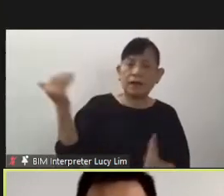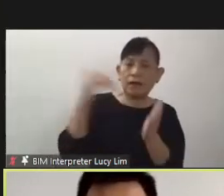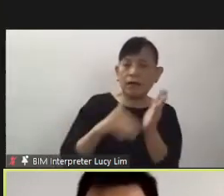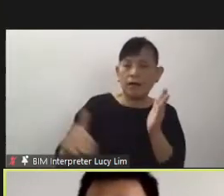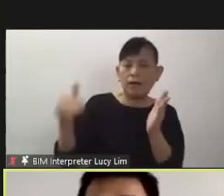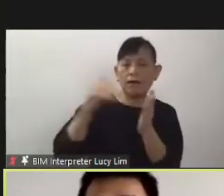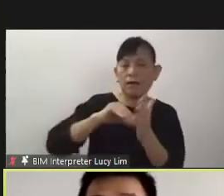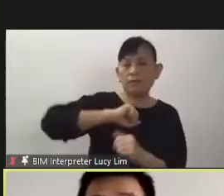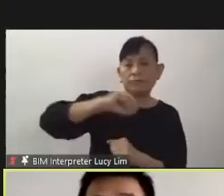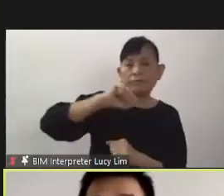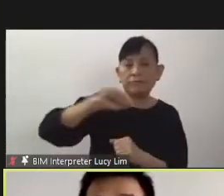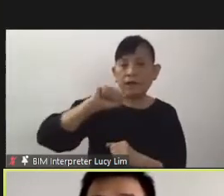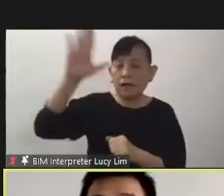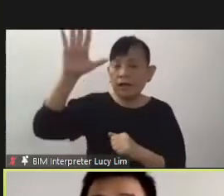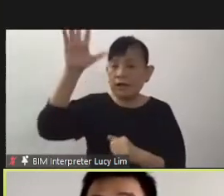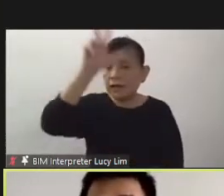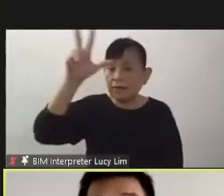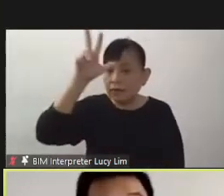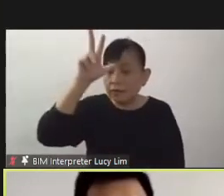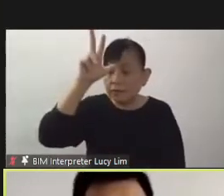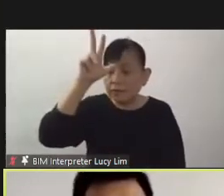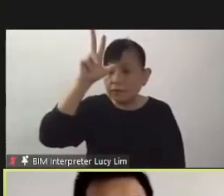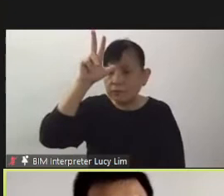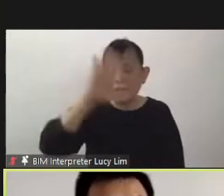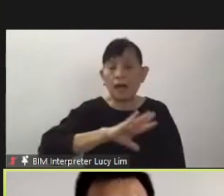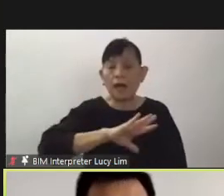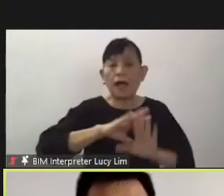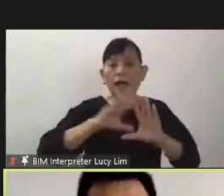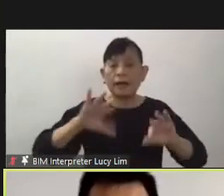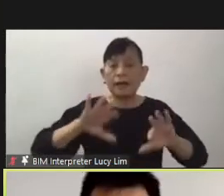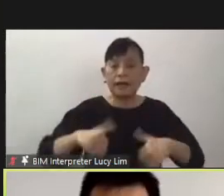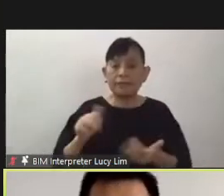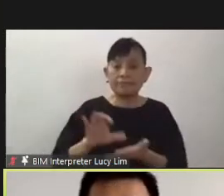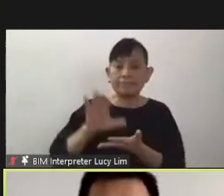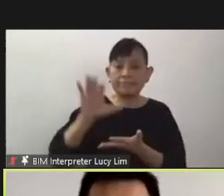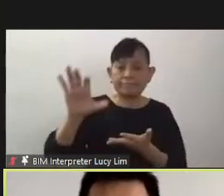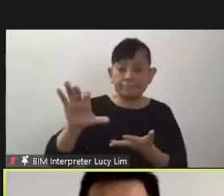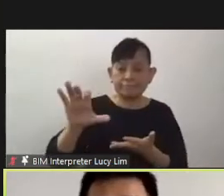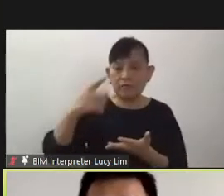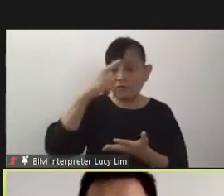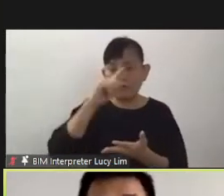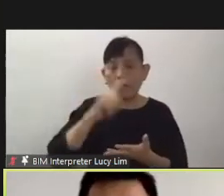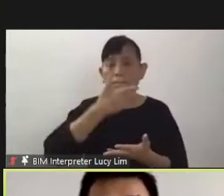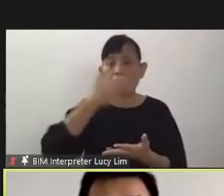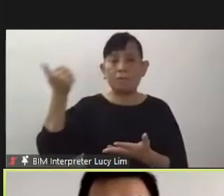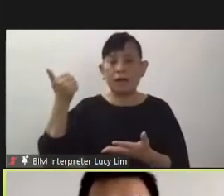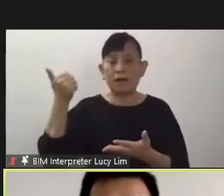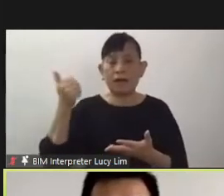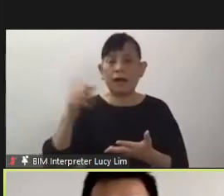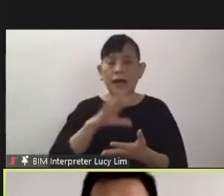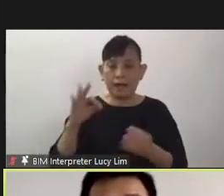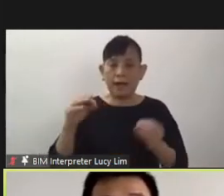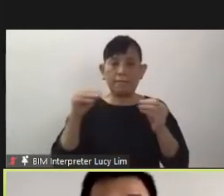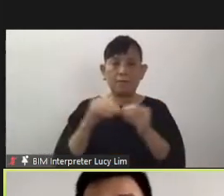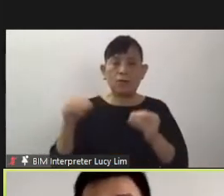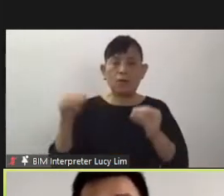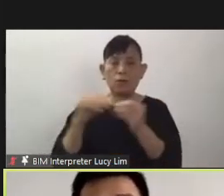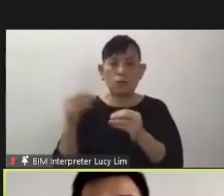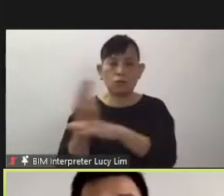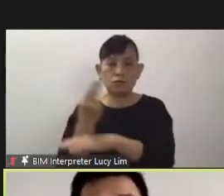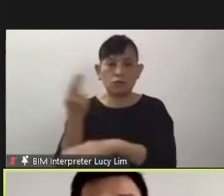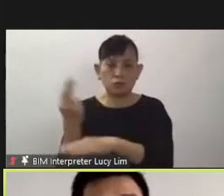to focus more on, to invest the facility, the infrastructure, so that all these mechanisms are growing. Okay,